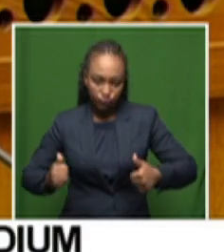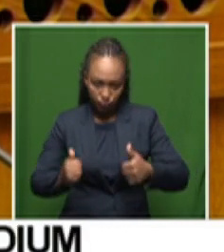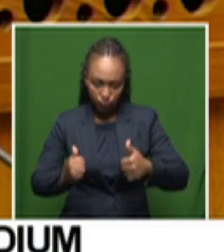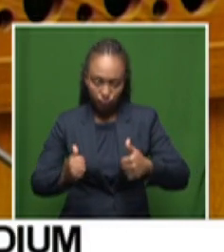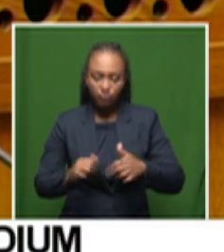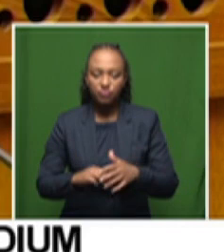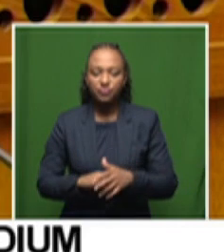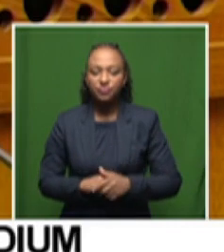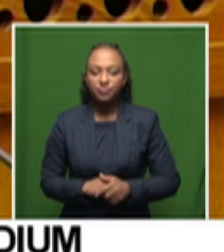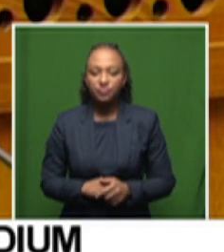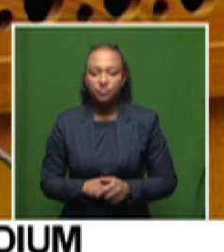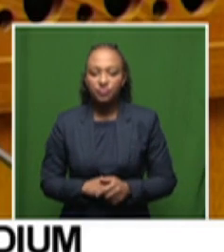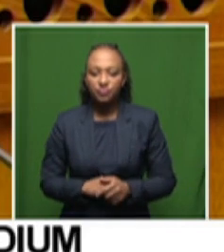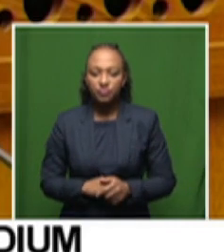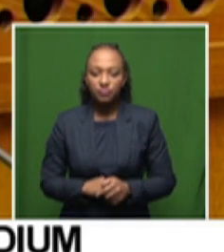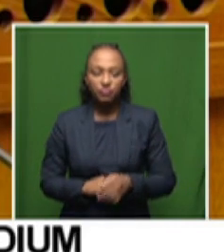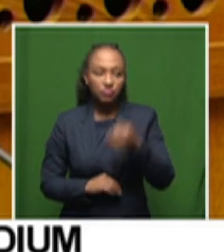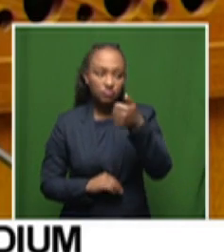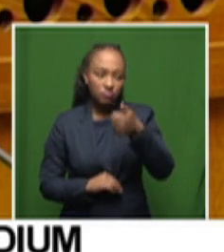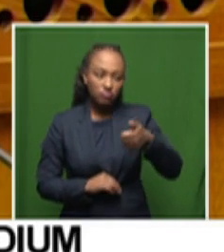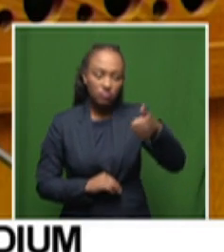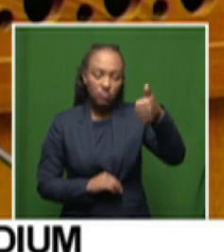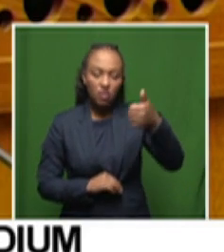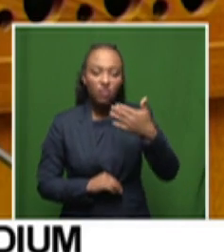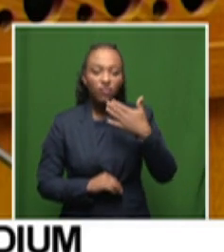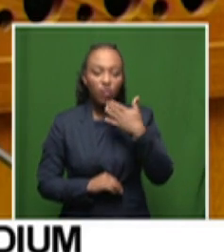the Governor of the South African Reserve Bank,